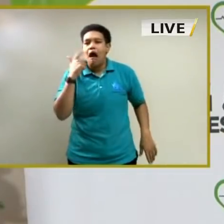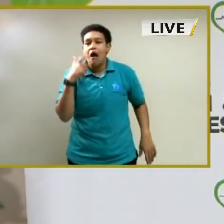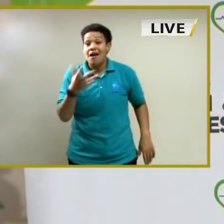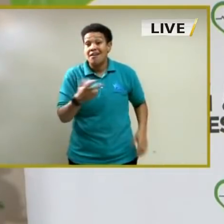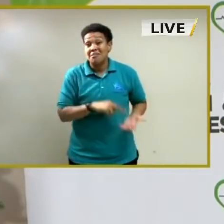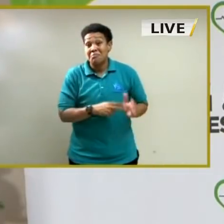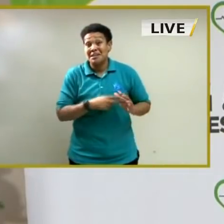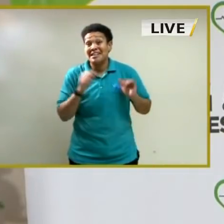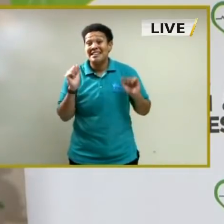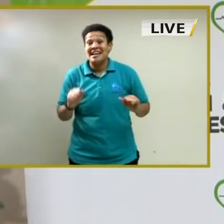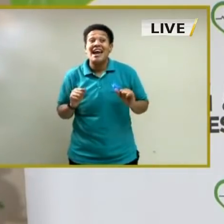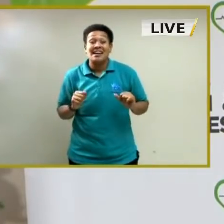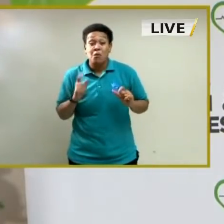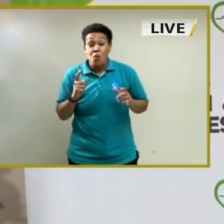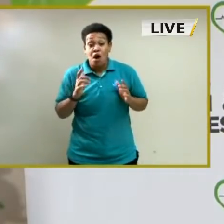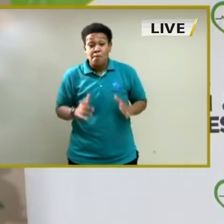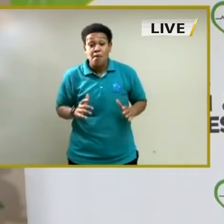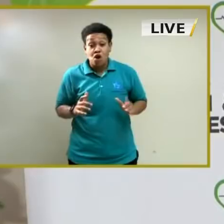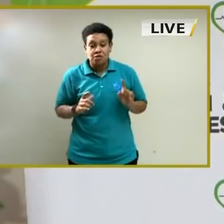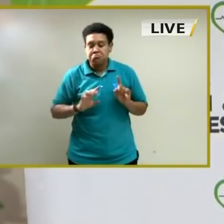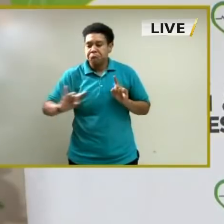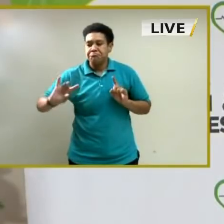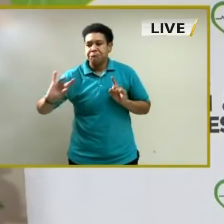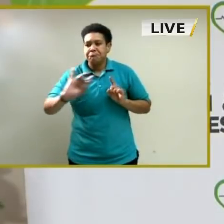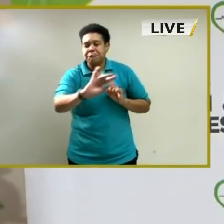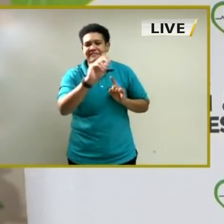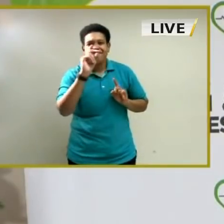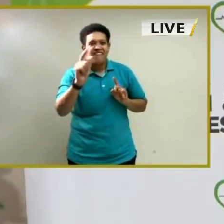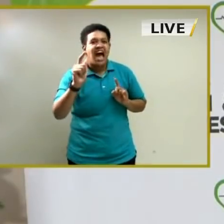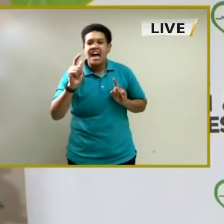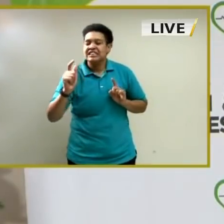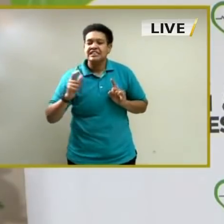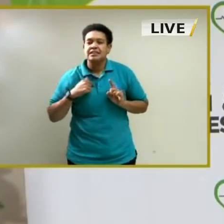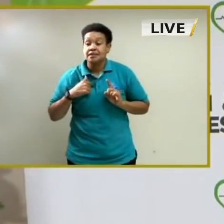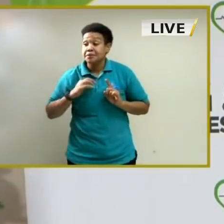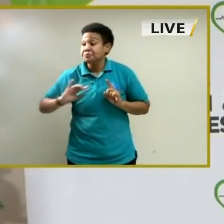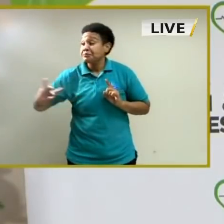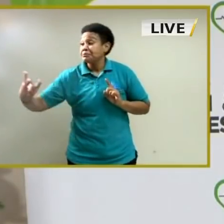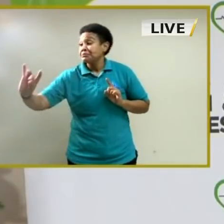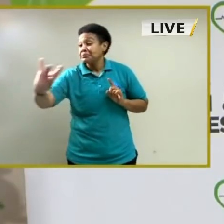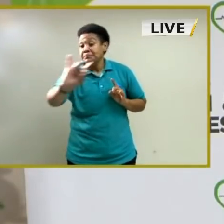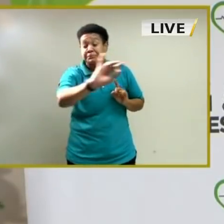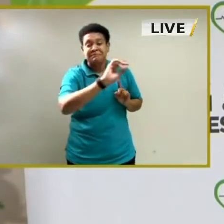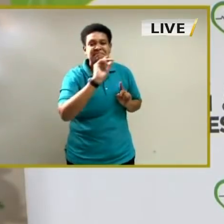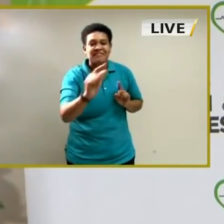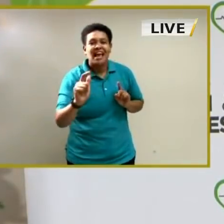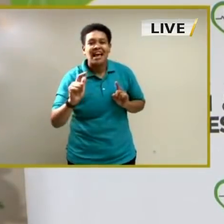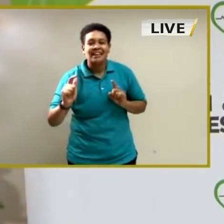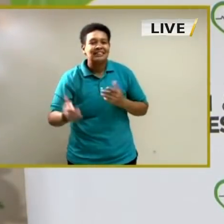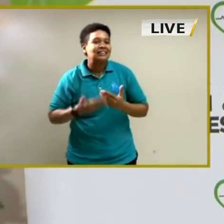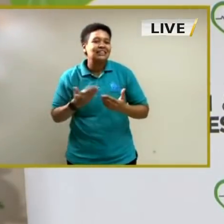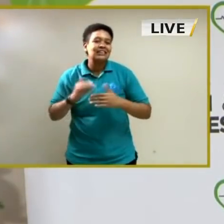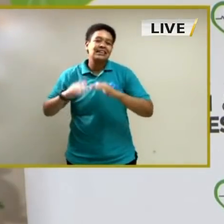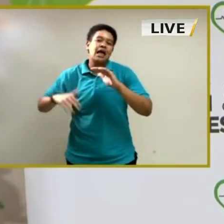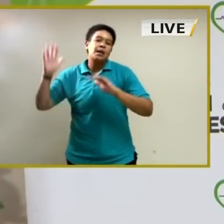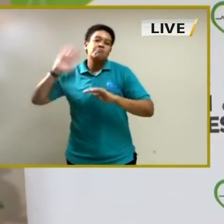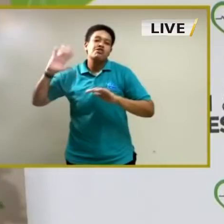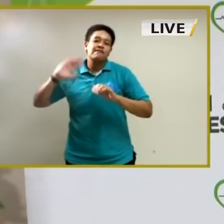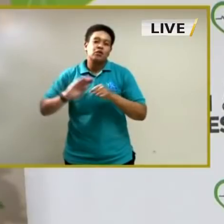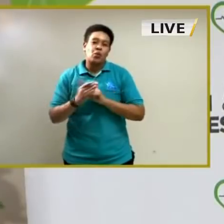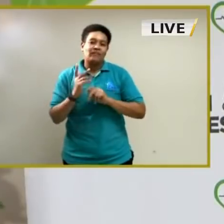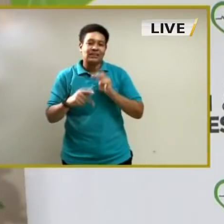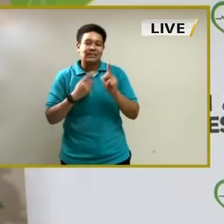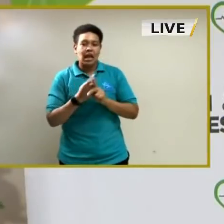can move from one person to the next very, very quickly and a lot easier than previous strains. It is becoming